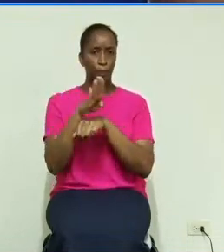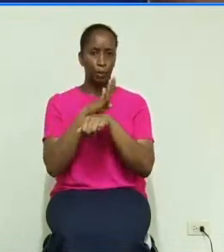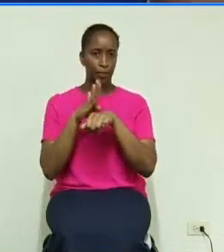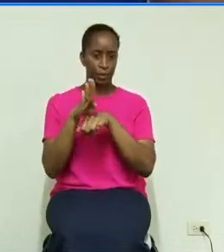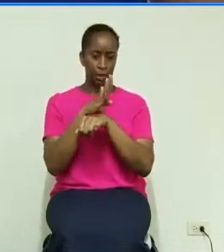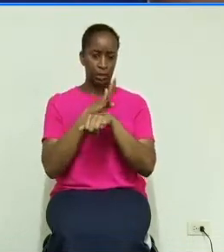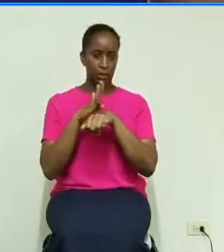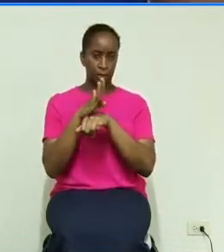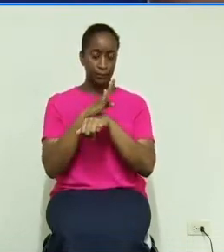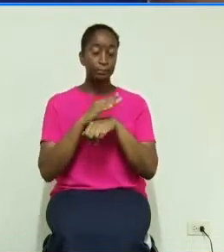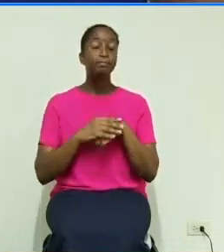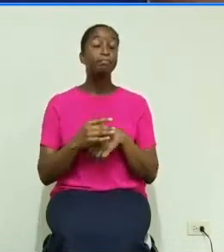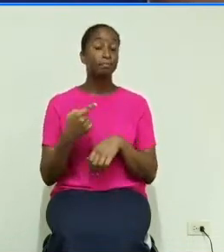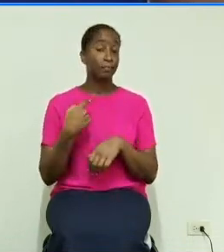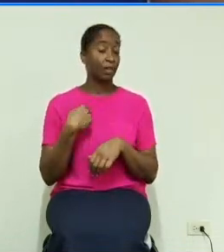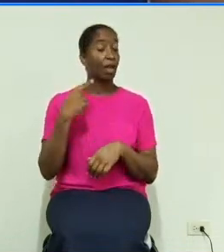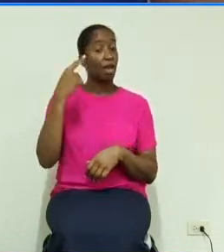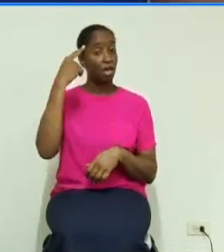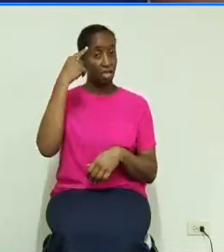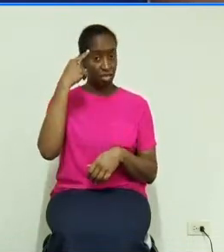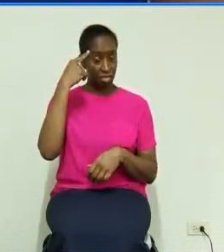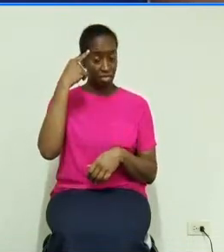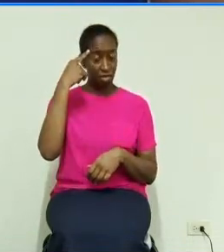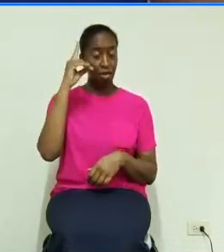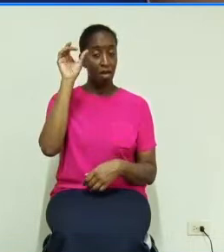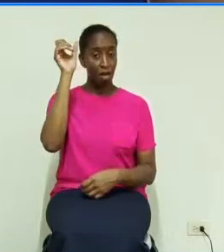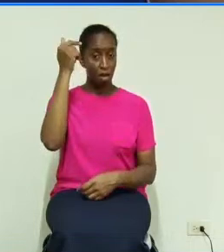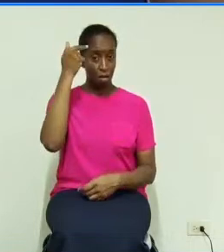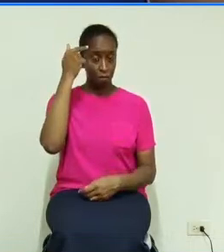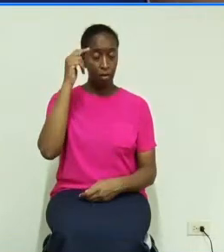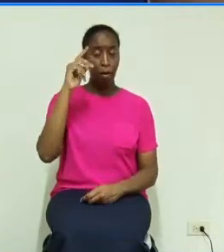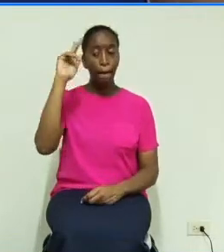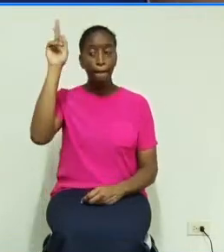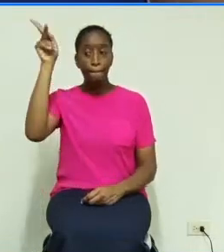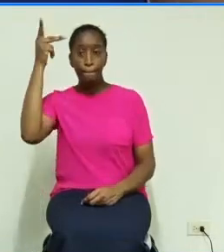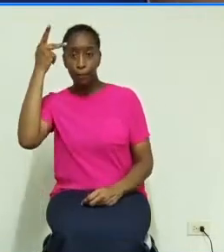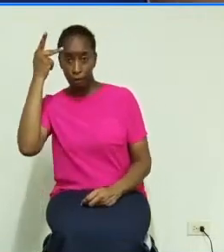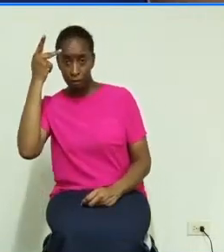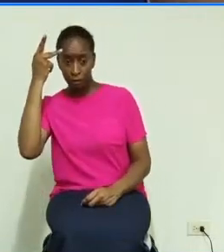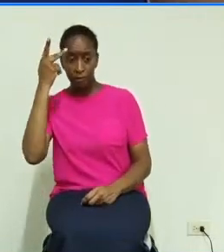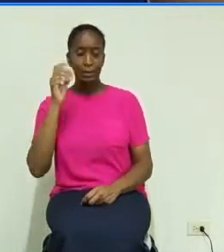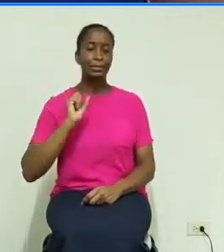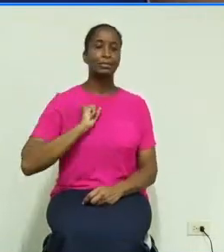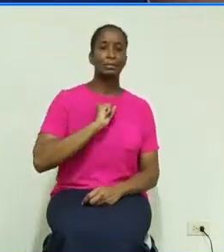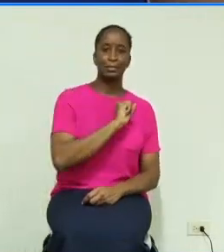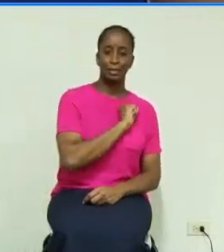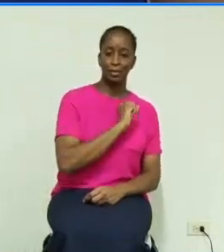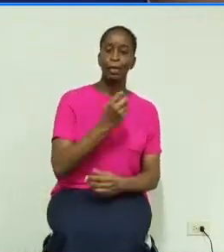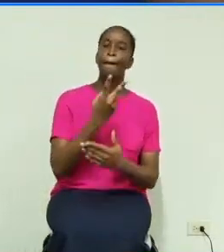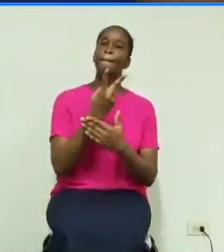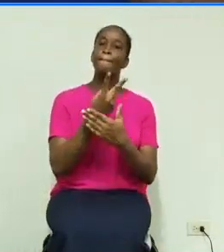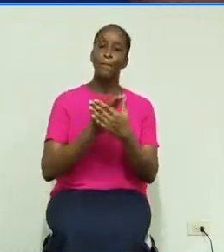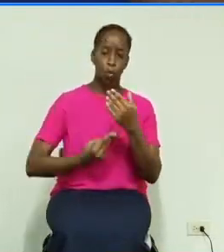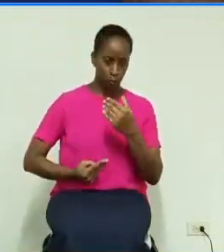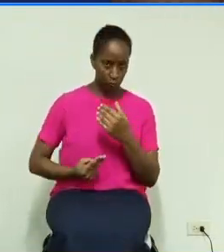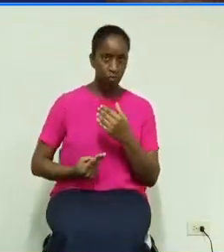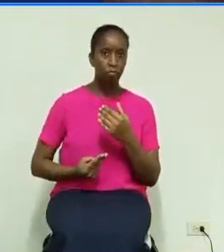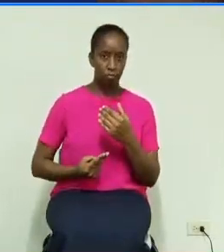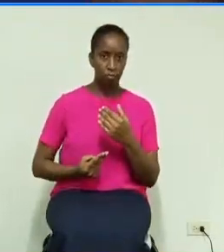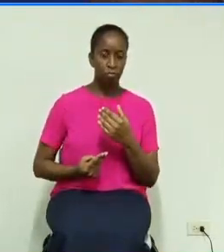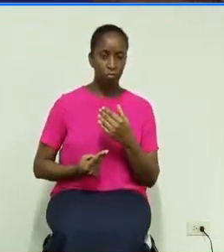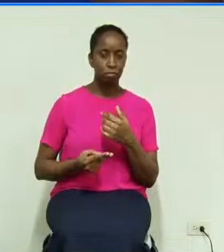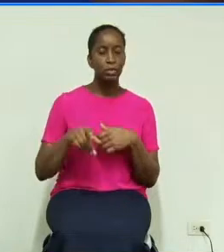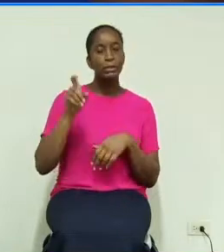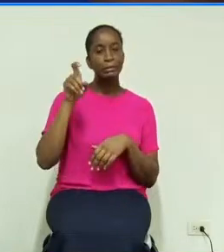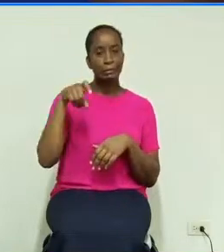is a bicameral system with both an upper and lower chamber. An upper chamber, redressed, reformed, yes,